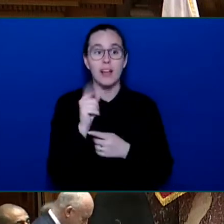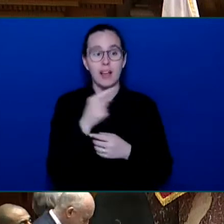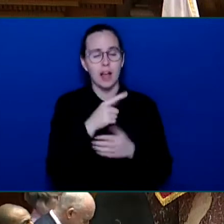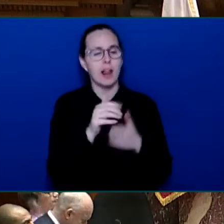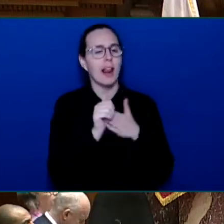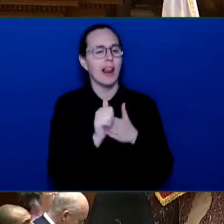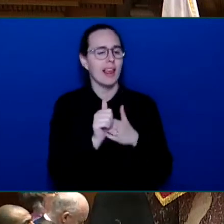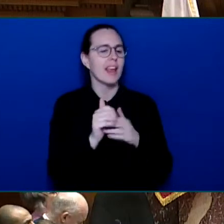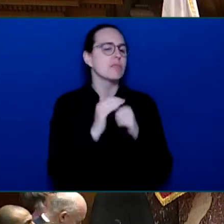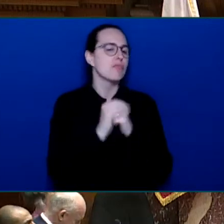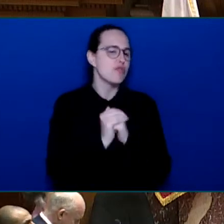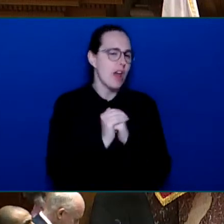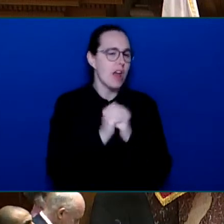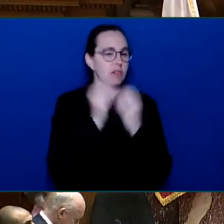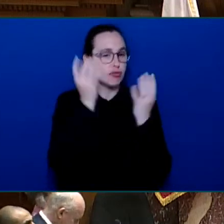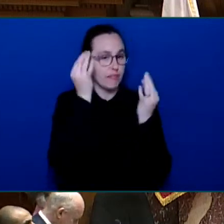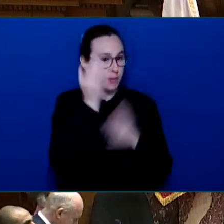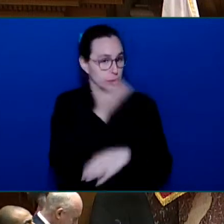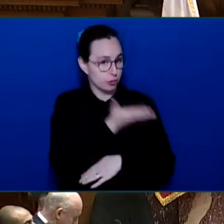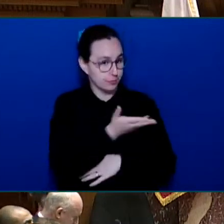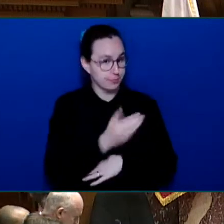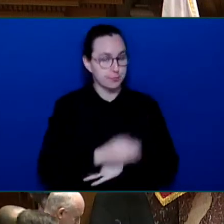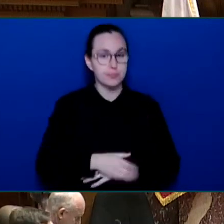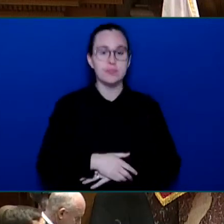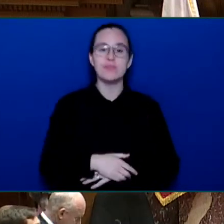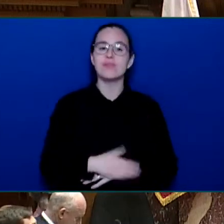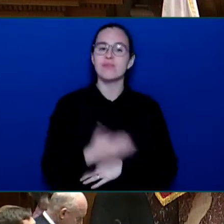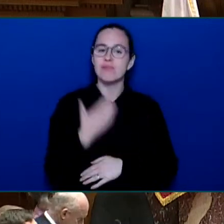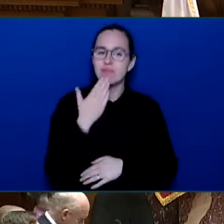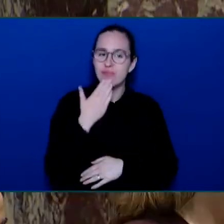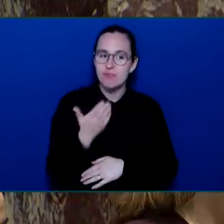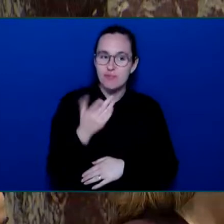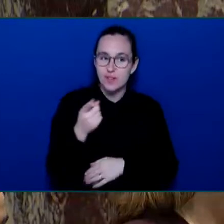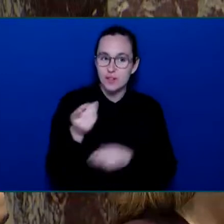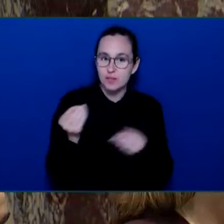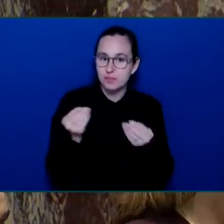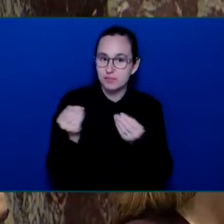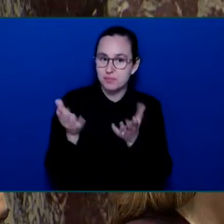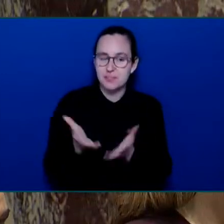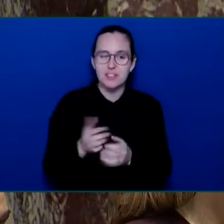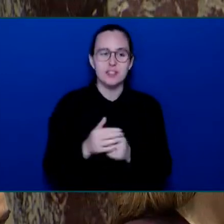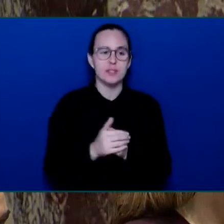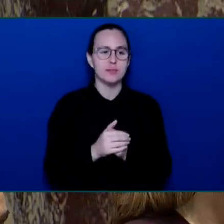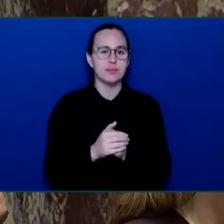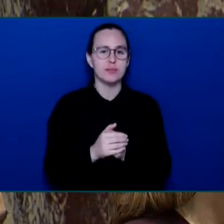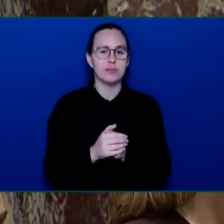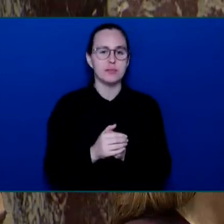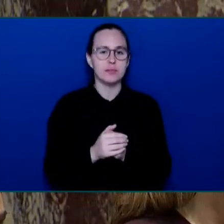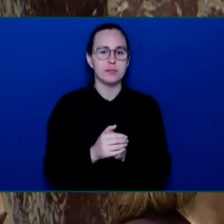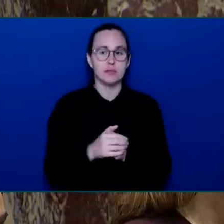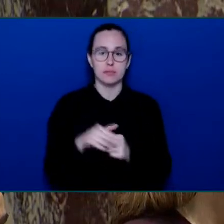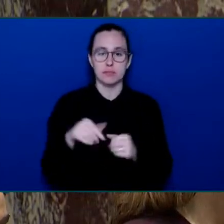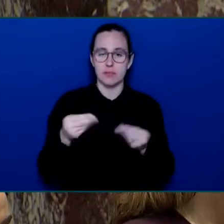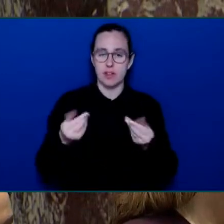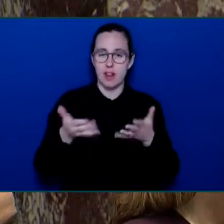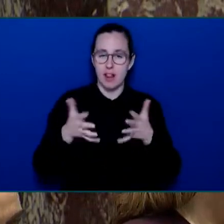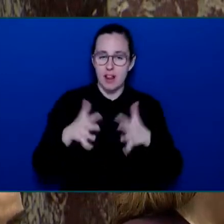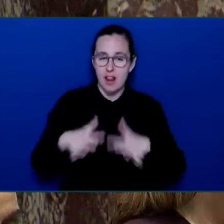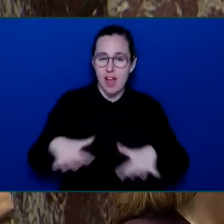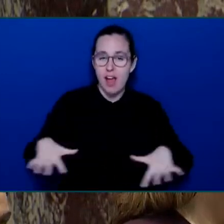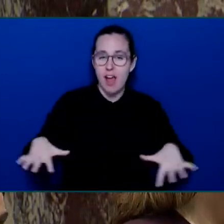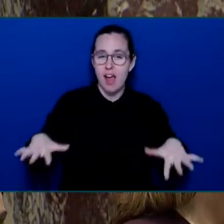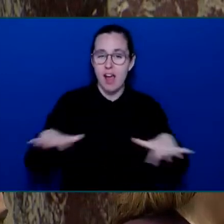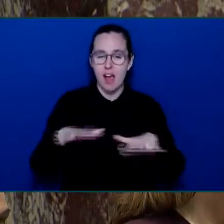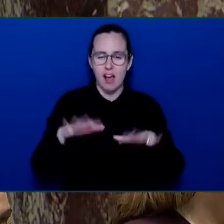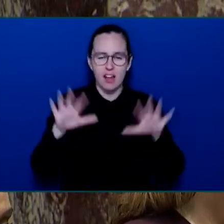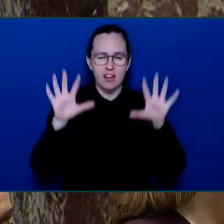Thank you, Honourable Speaker. Darkness falls across the land. The midnight hour is close at hand. Creatures crawl in search